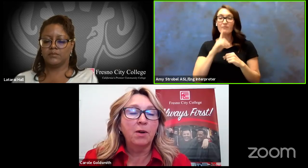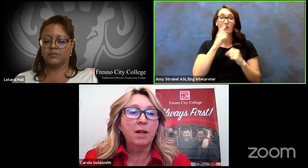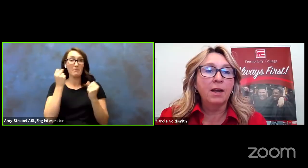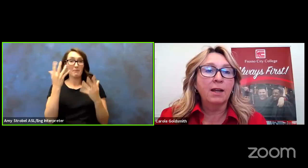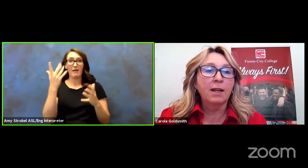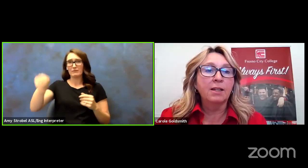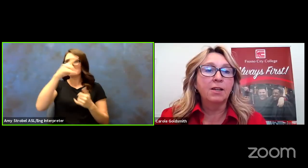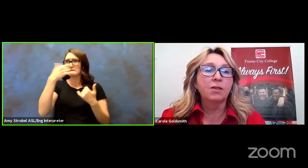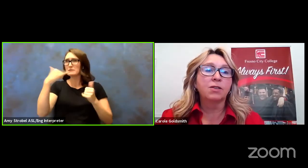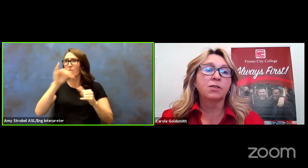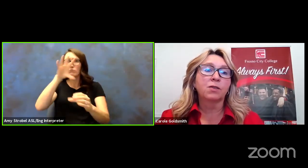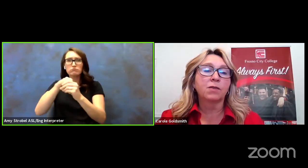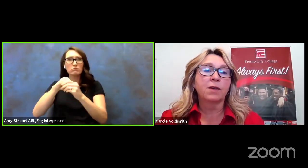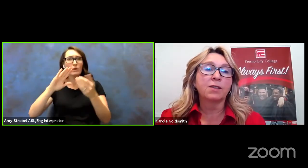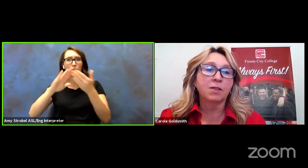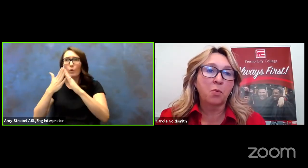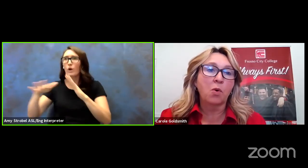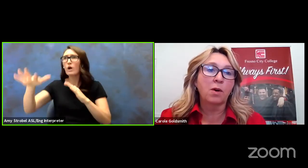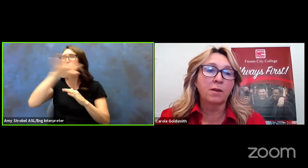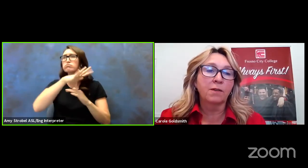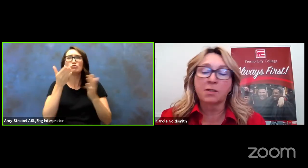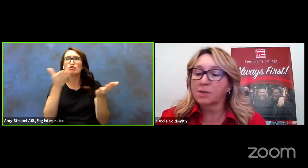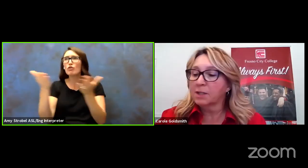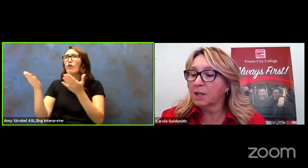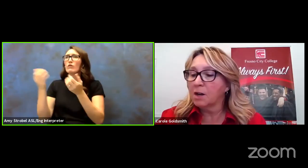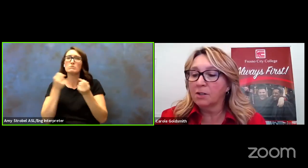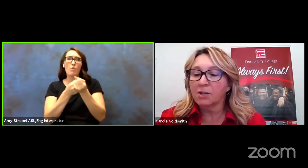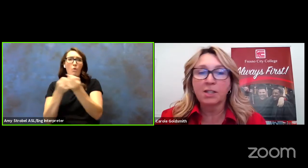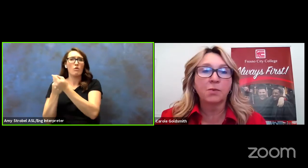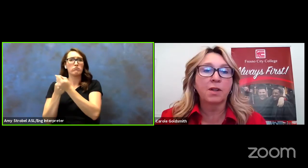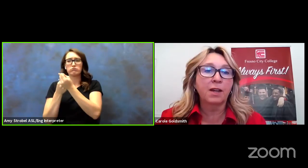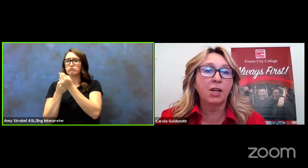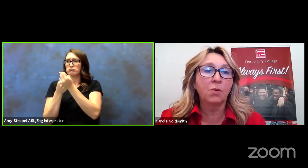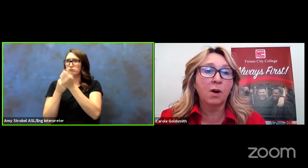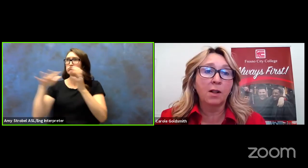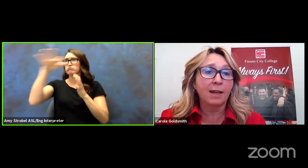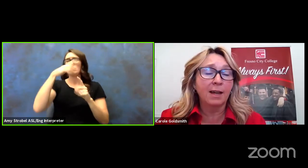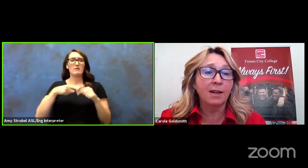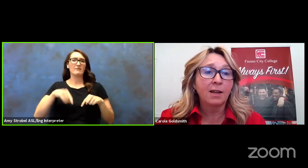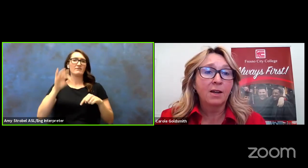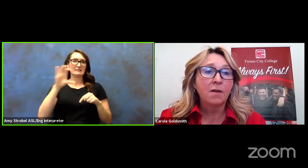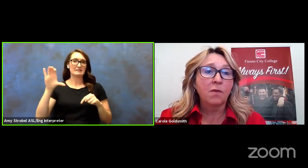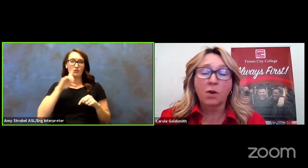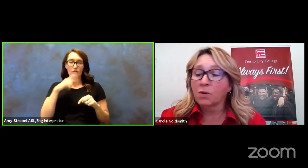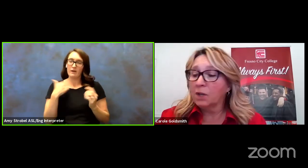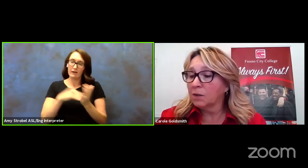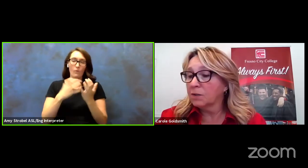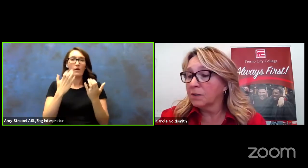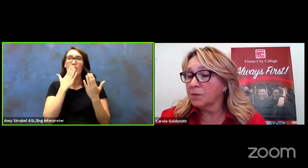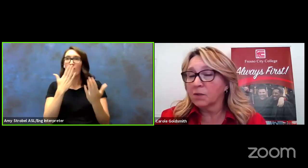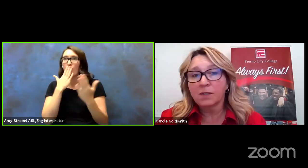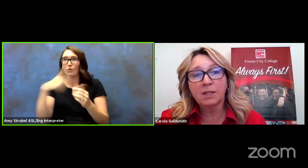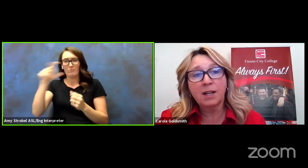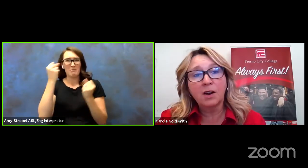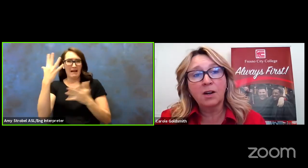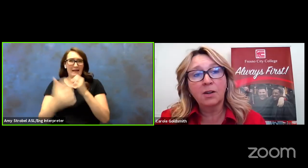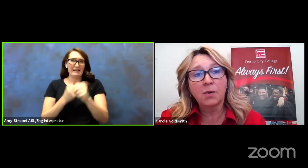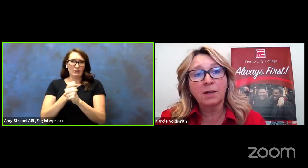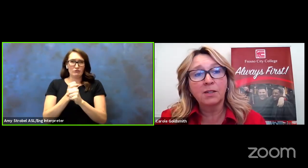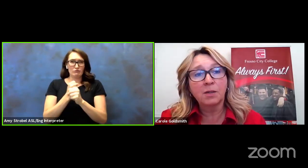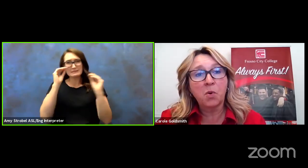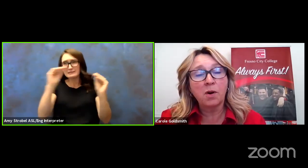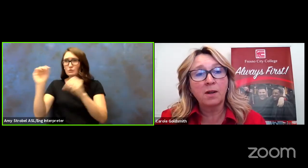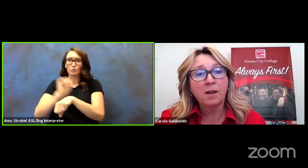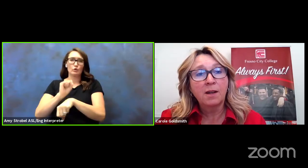in the community and continue to serve and support Fresno City College. I just want to thank you all again for your years of service and